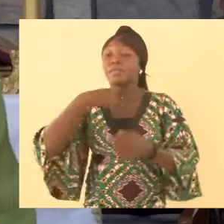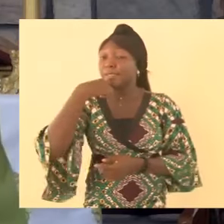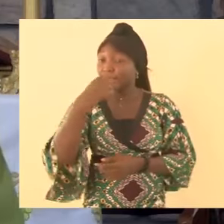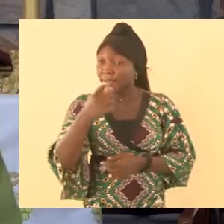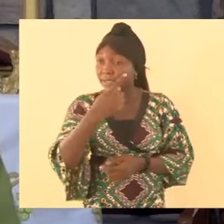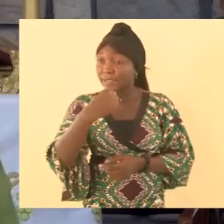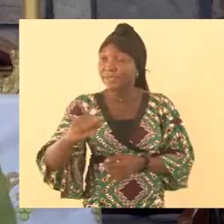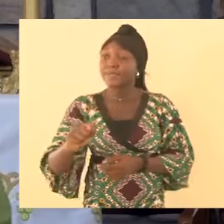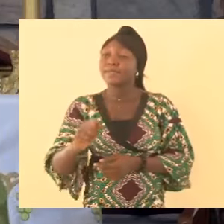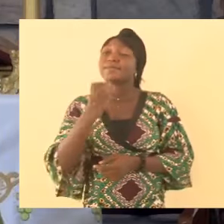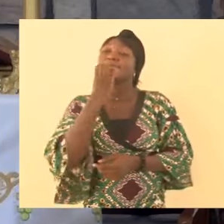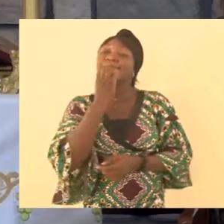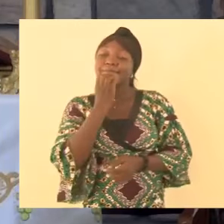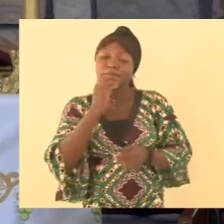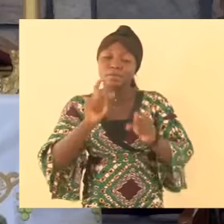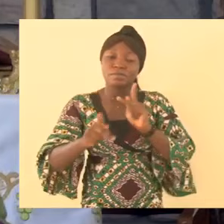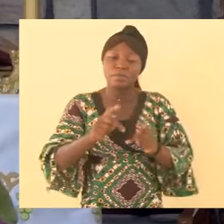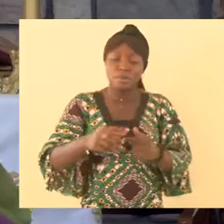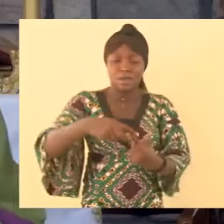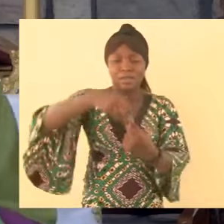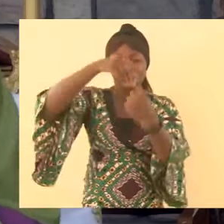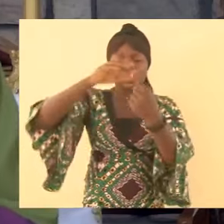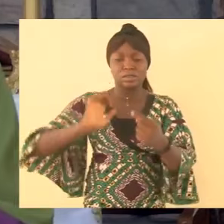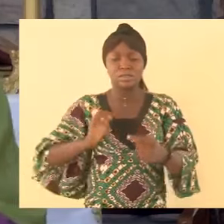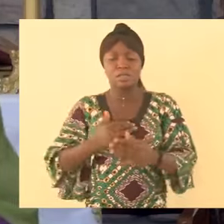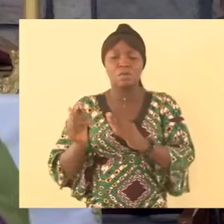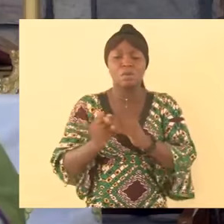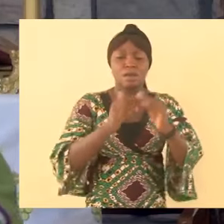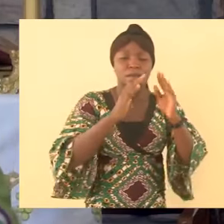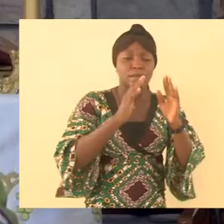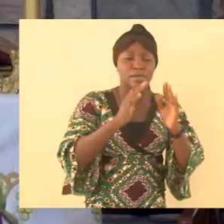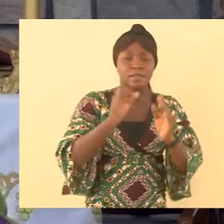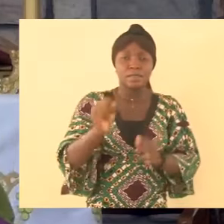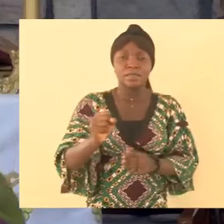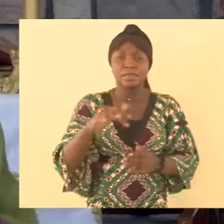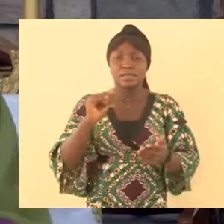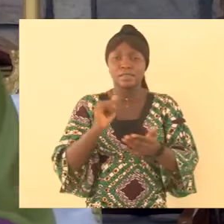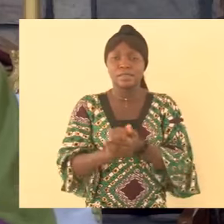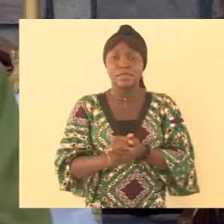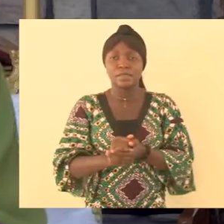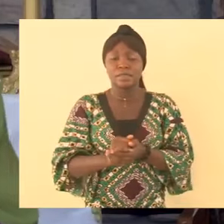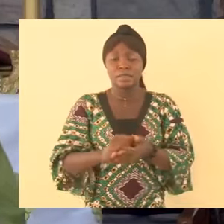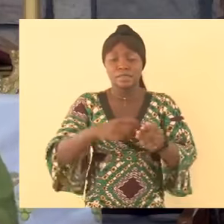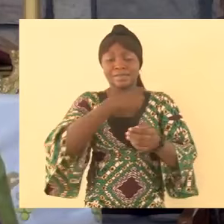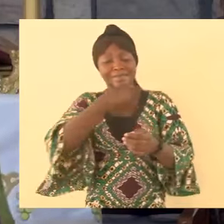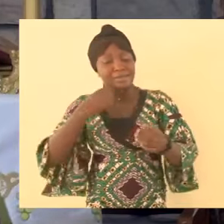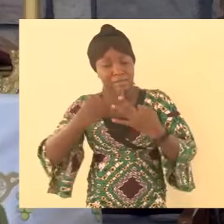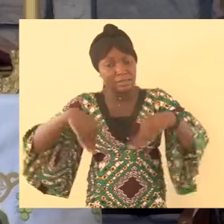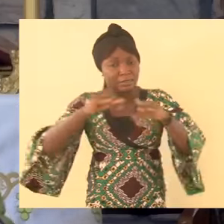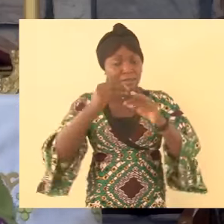me tell the greedy people, especially our leaders that steal 3/4 of their people's